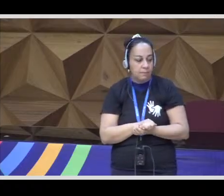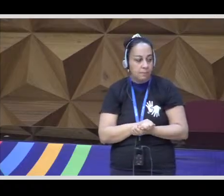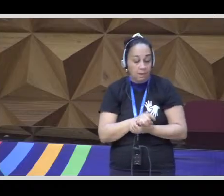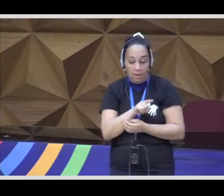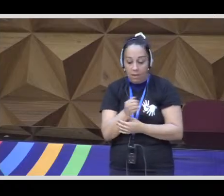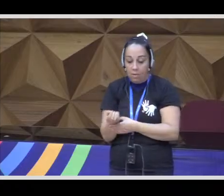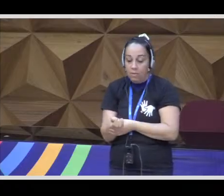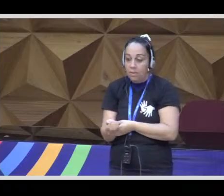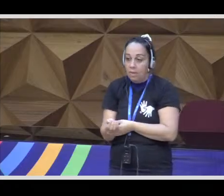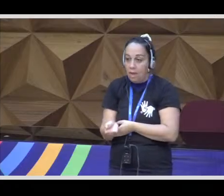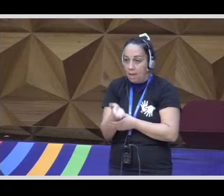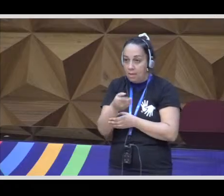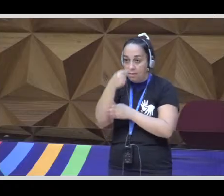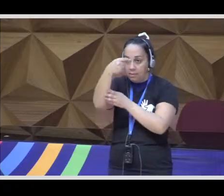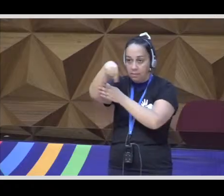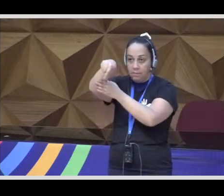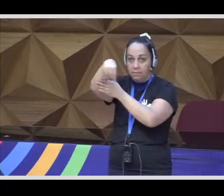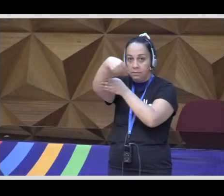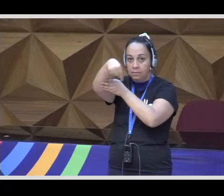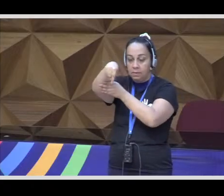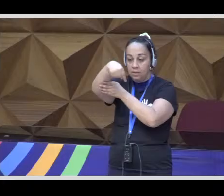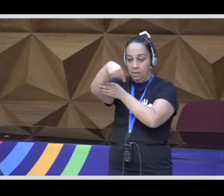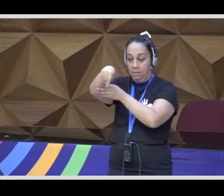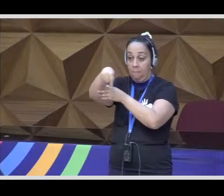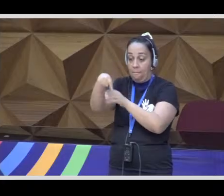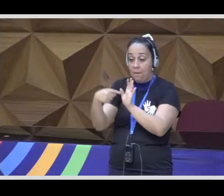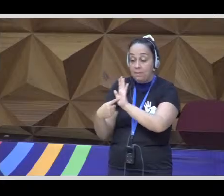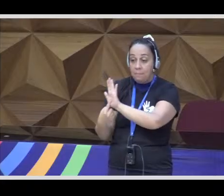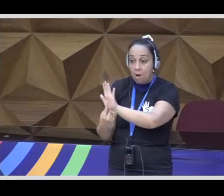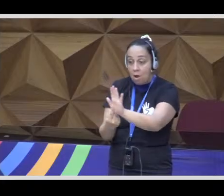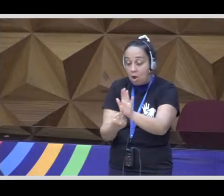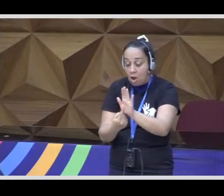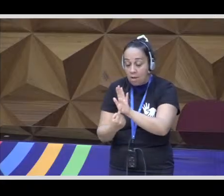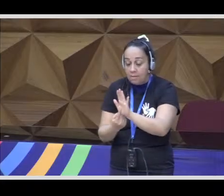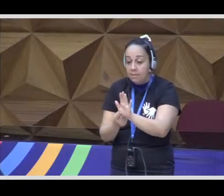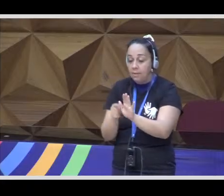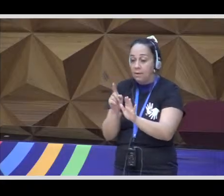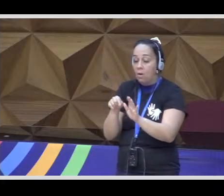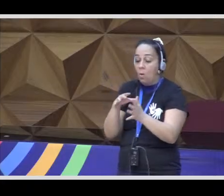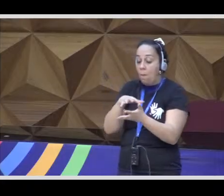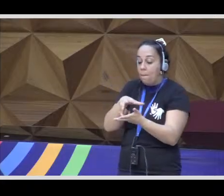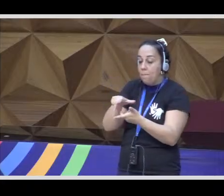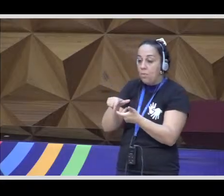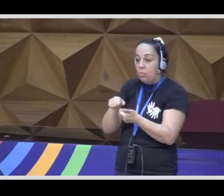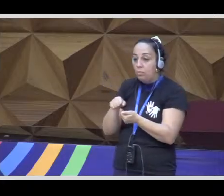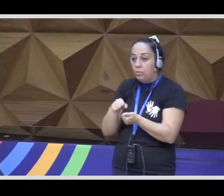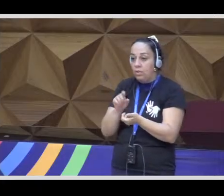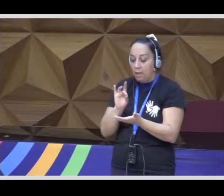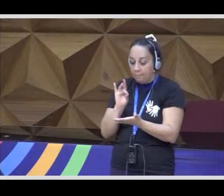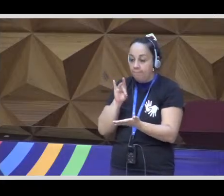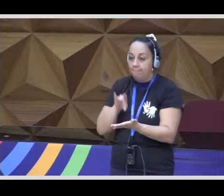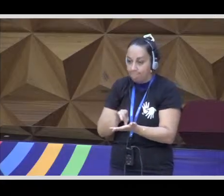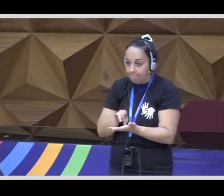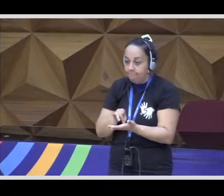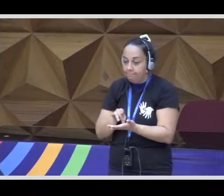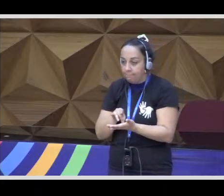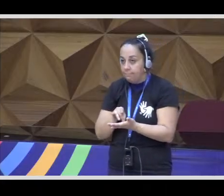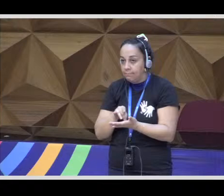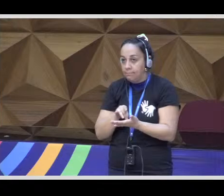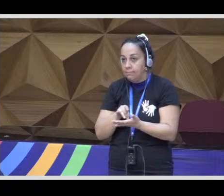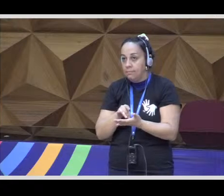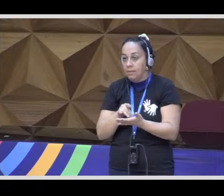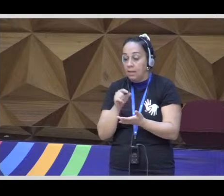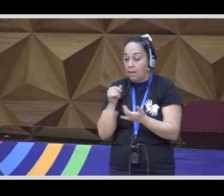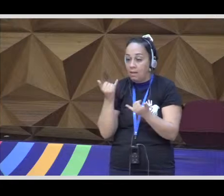car turns, they swing backwards and forwards. So you can get a lot of information from those about the actual motion of the car.